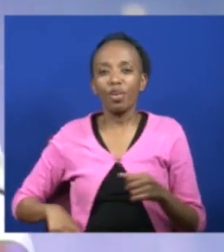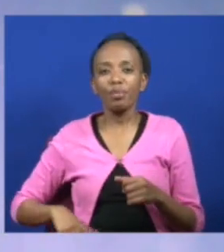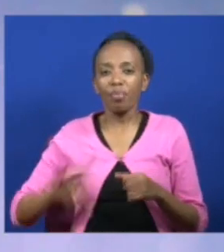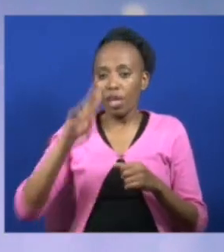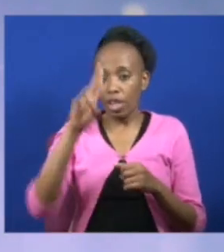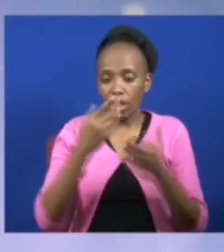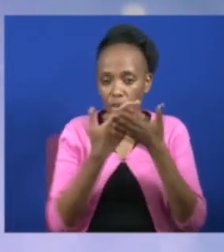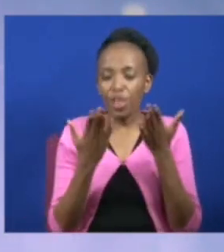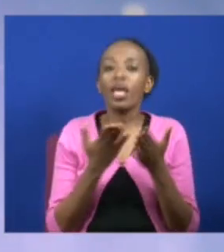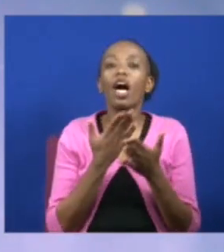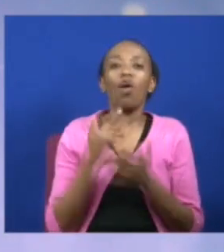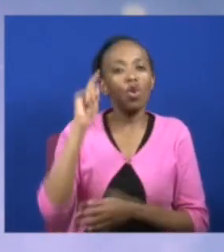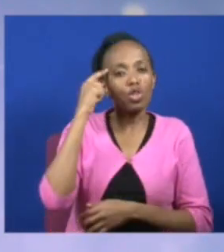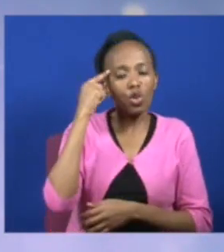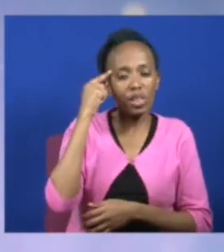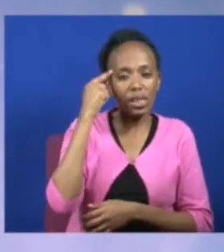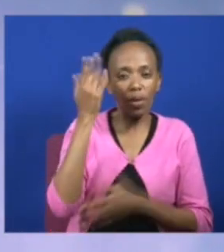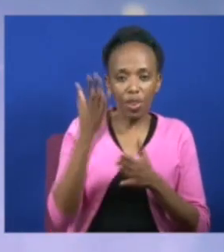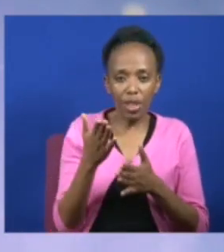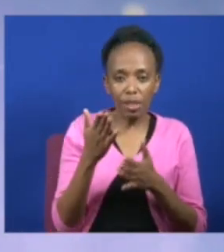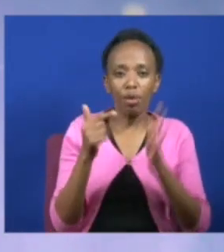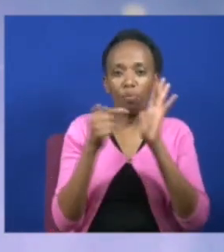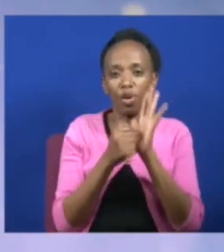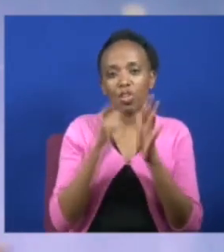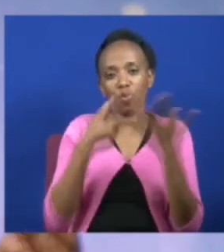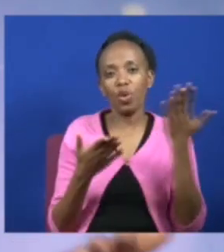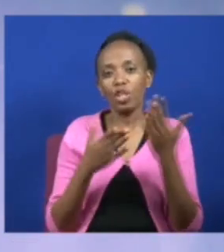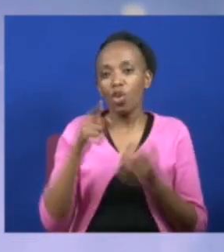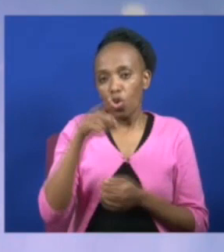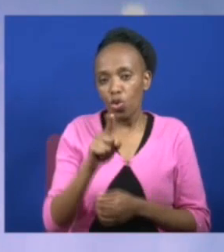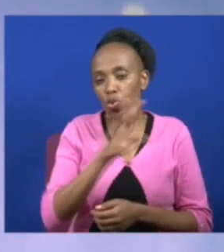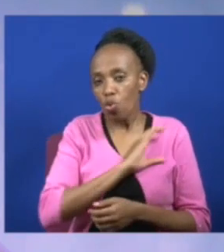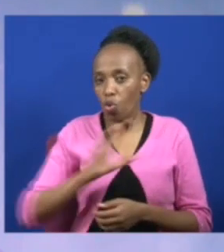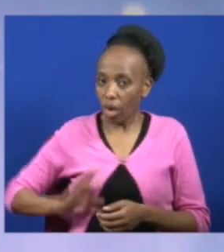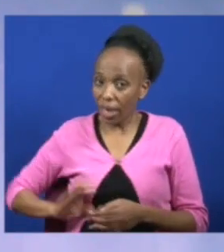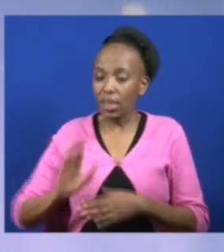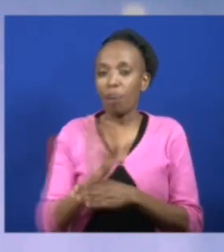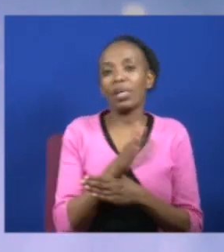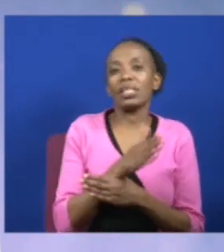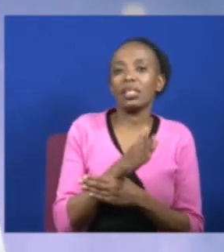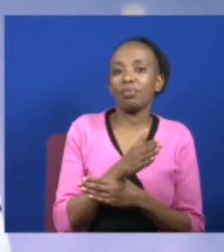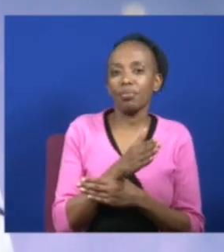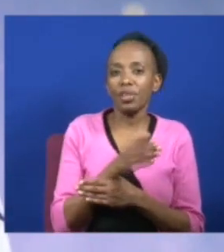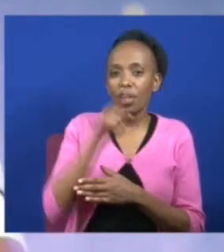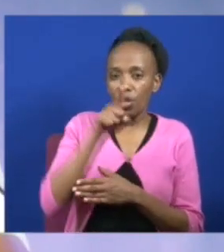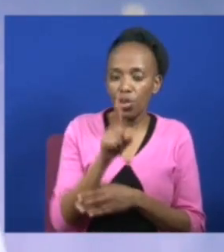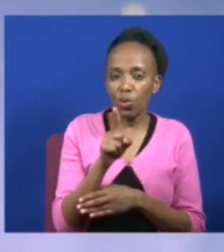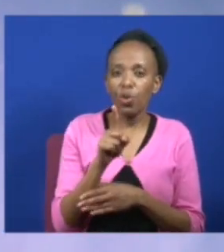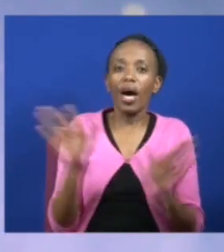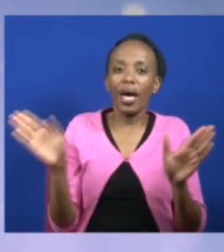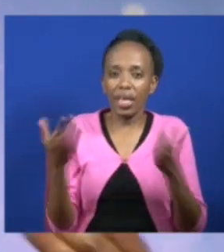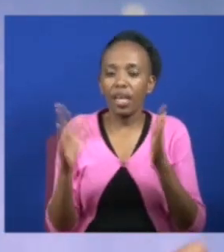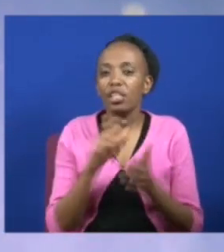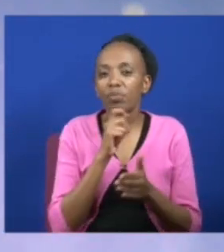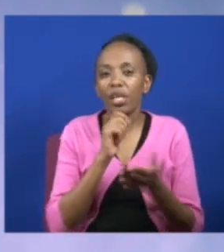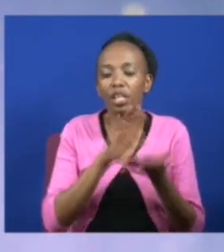The second thing I would like to consider on this one point, are you Christ's ambassador? Are you urging men